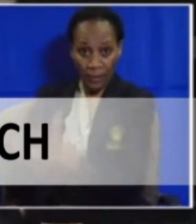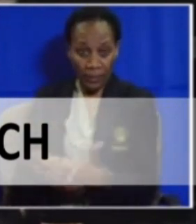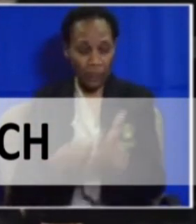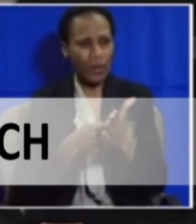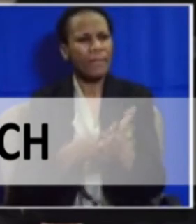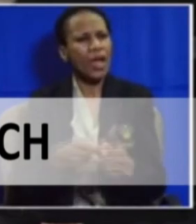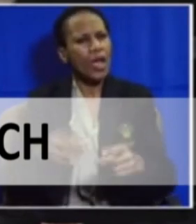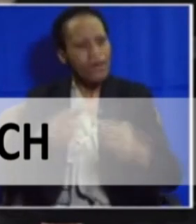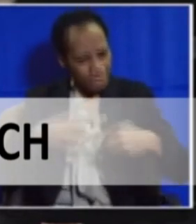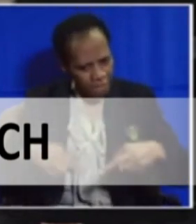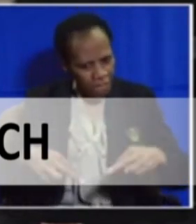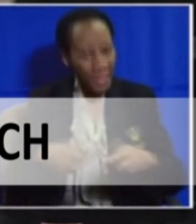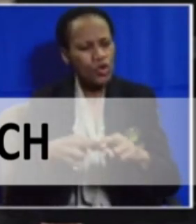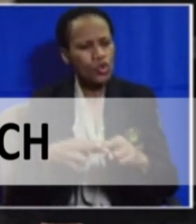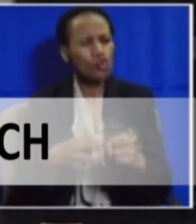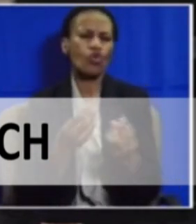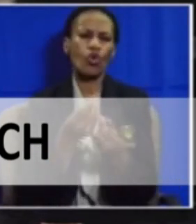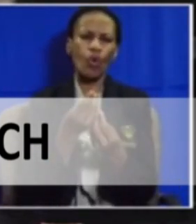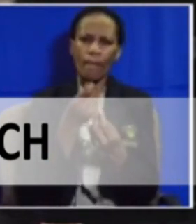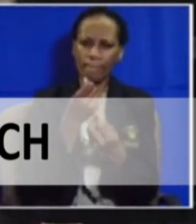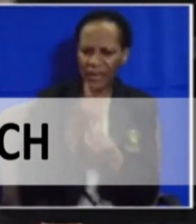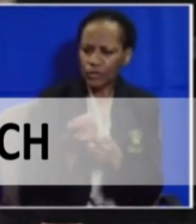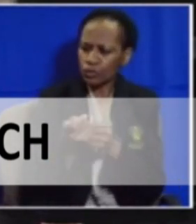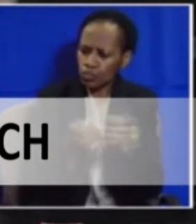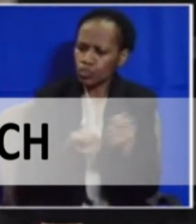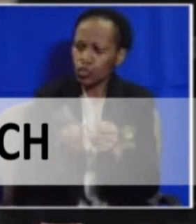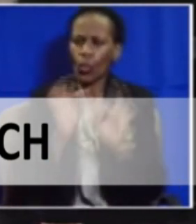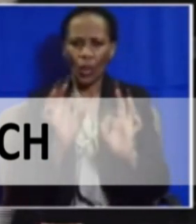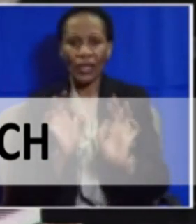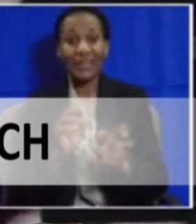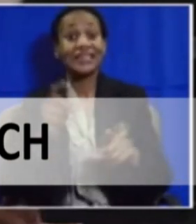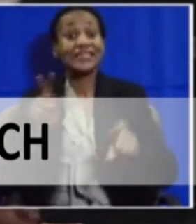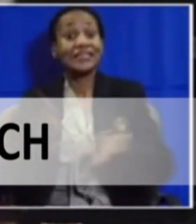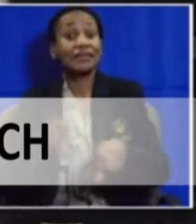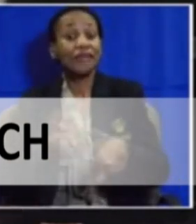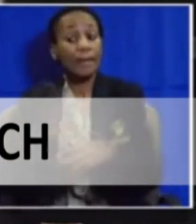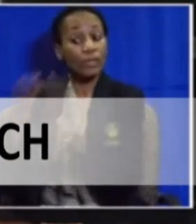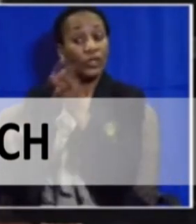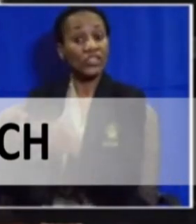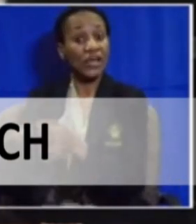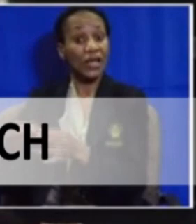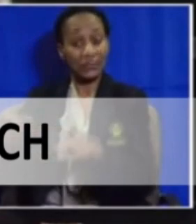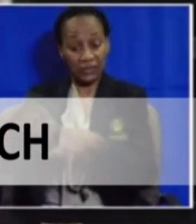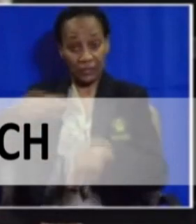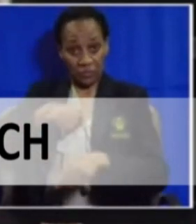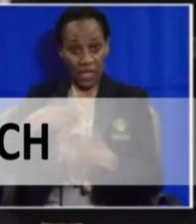money, and are free from interference from political people like me.